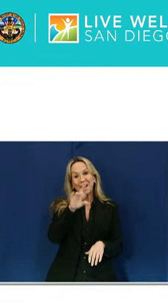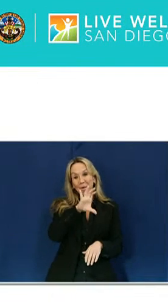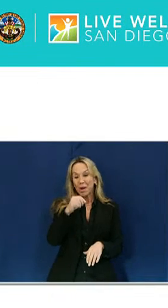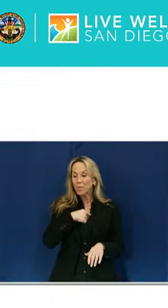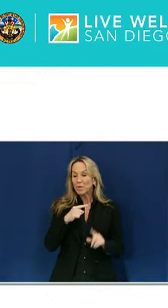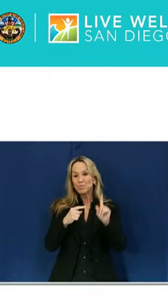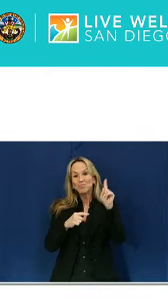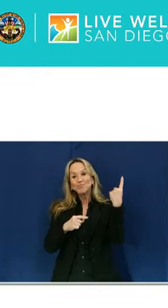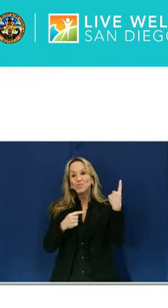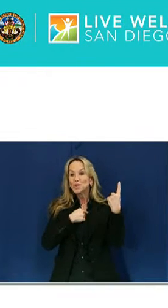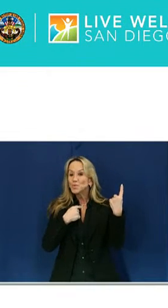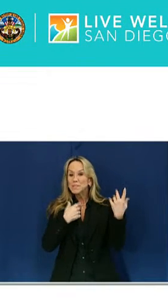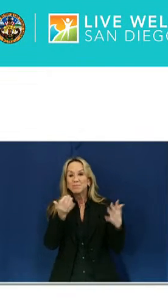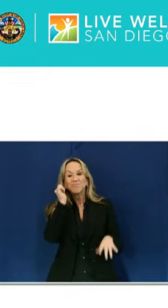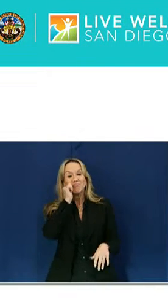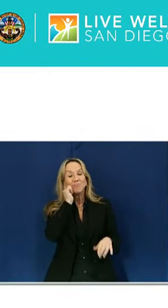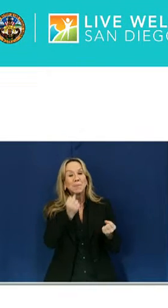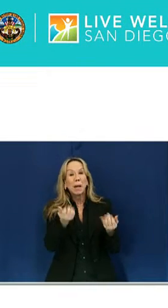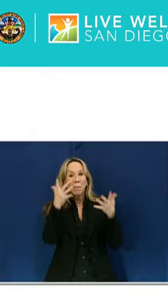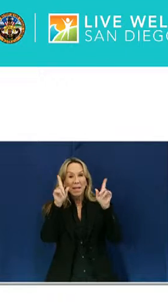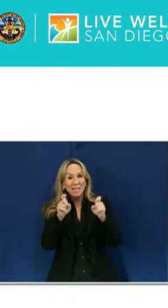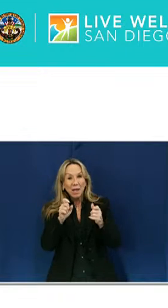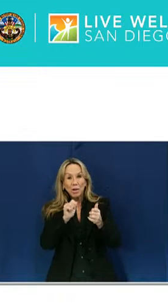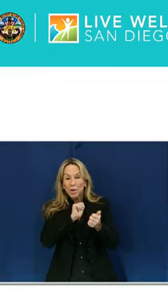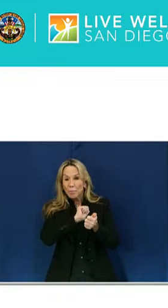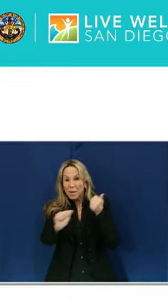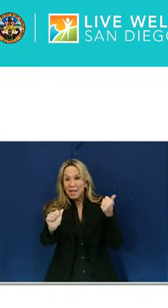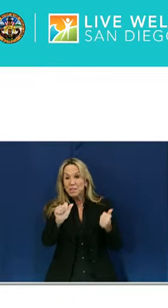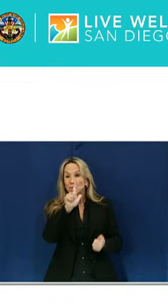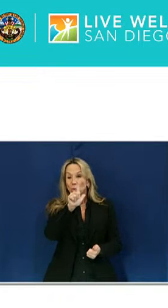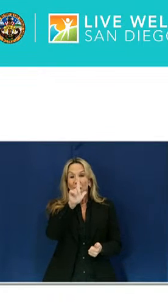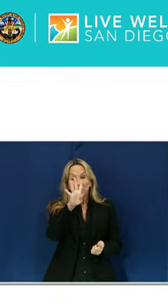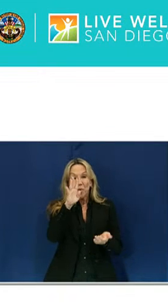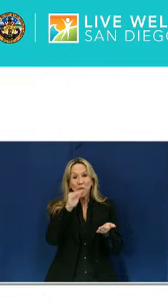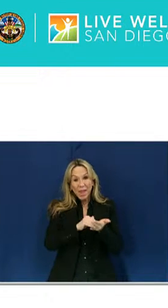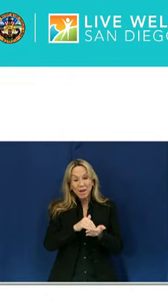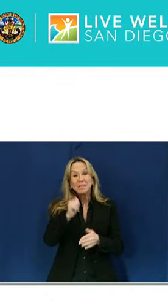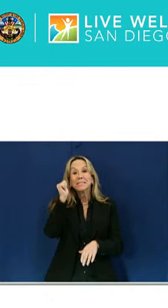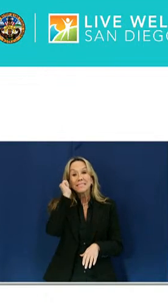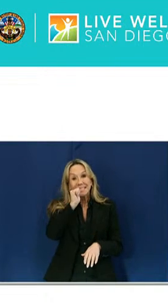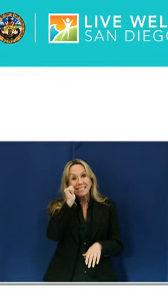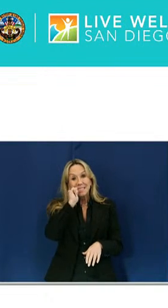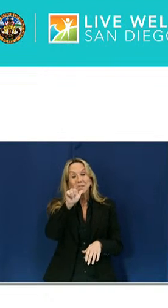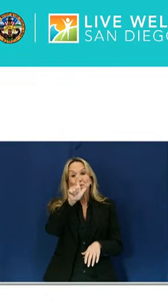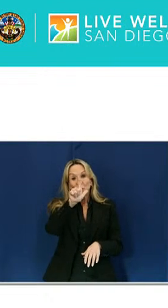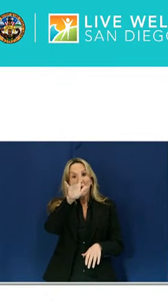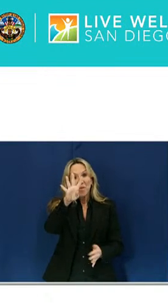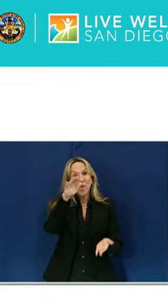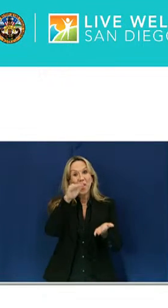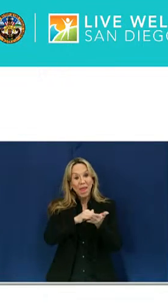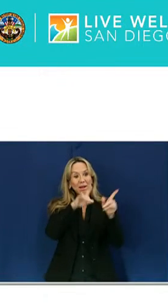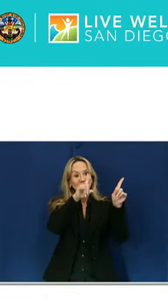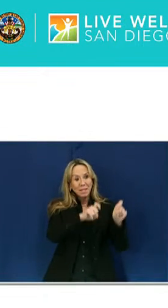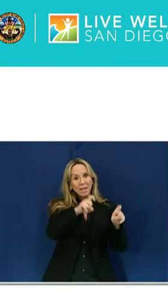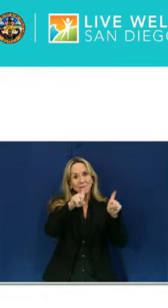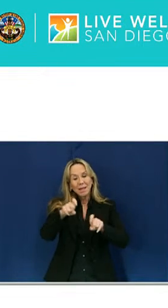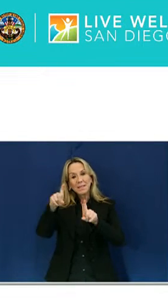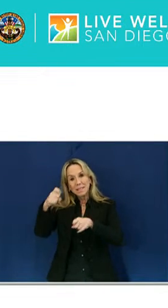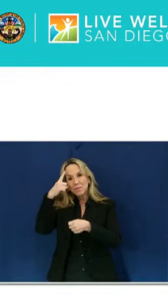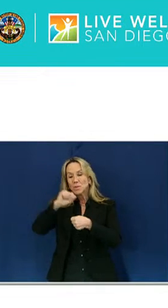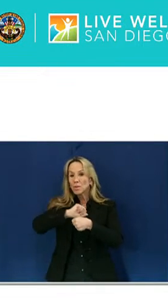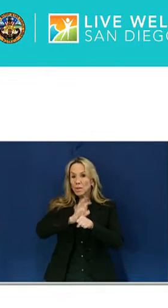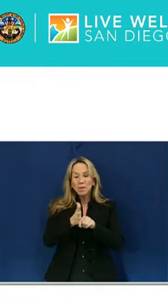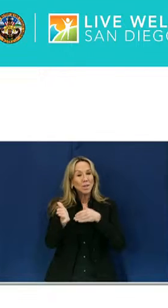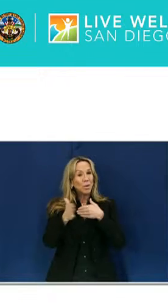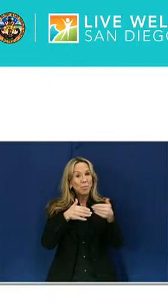for testing, 7-day average of more than 24,000 daily tests being performed, working through every challenge and roadblock